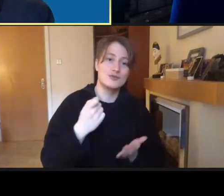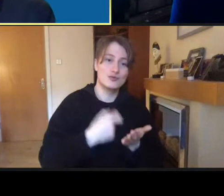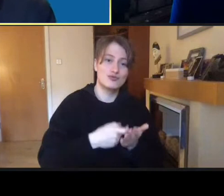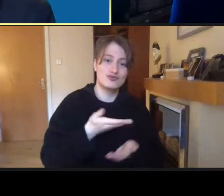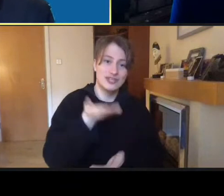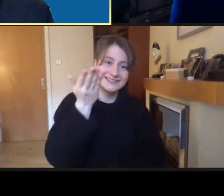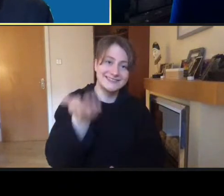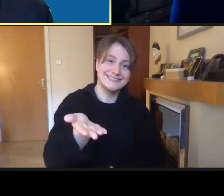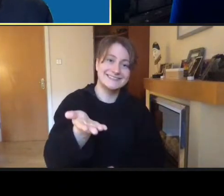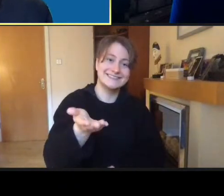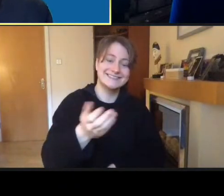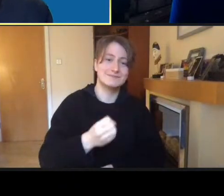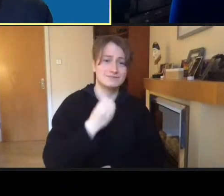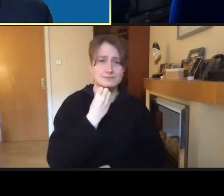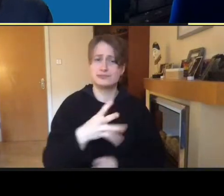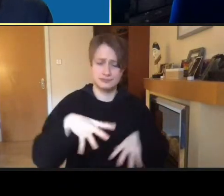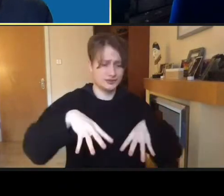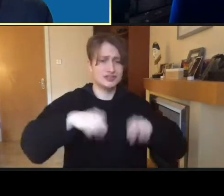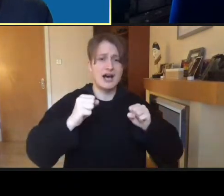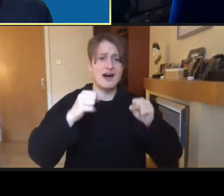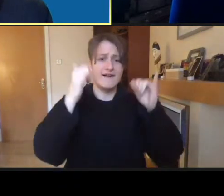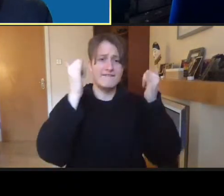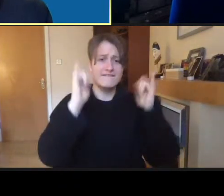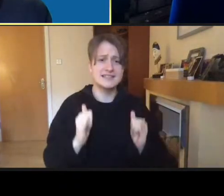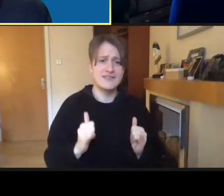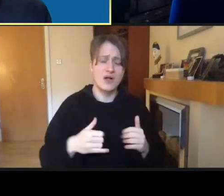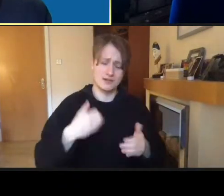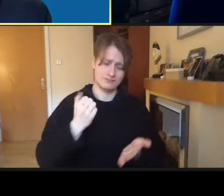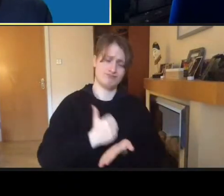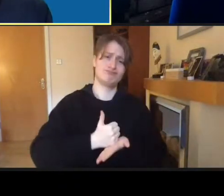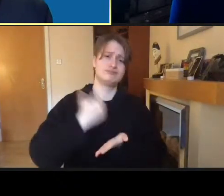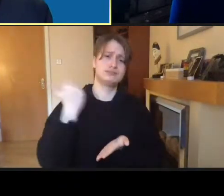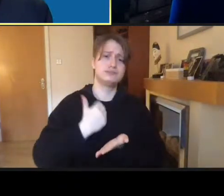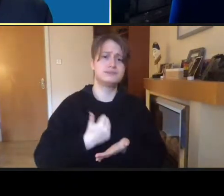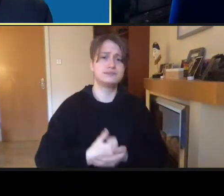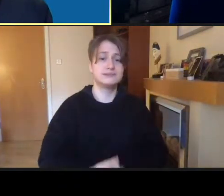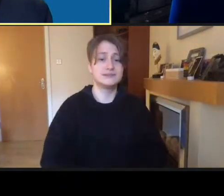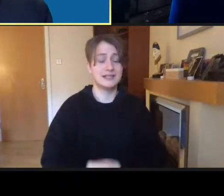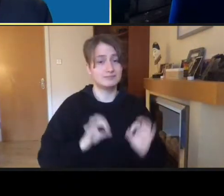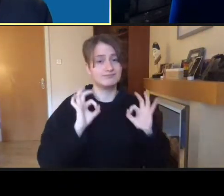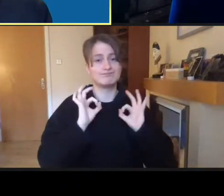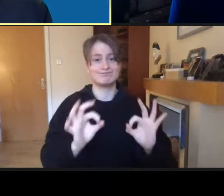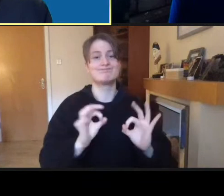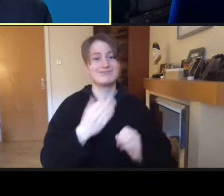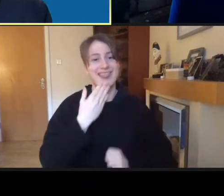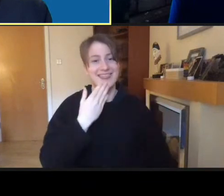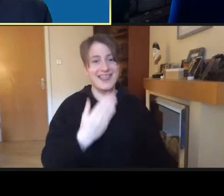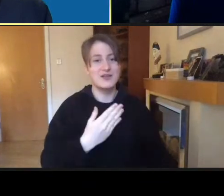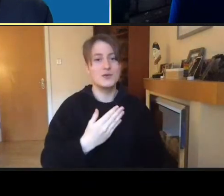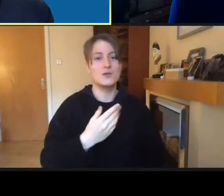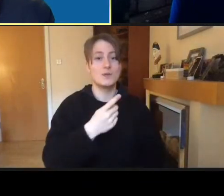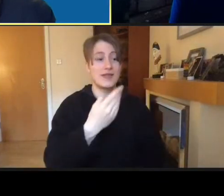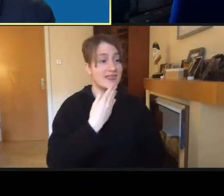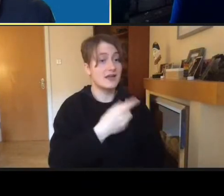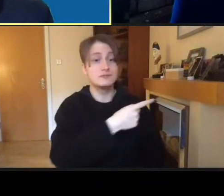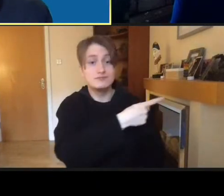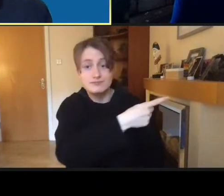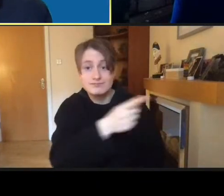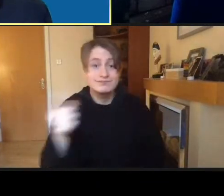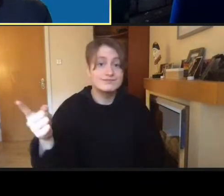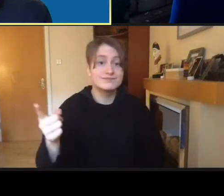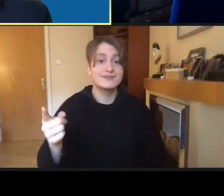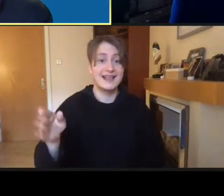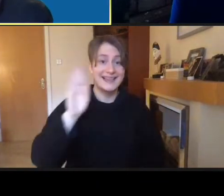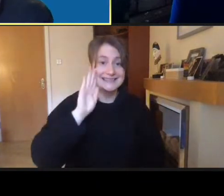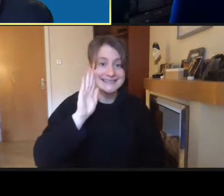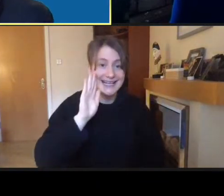stunning start to the festival. Absolutely amazing. That's brilliant. Thank you, Richard. Thank you, everyone, for